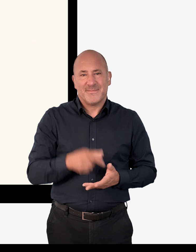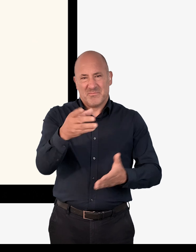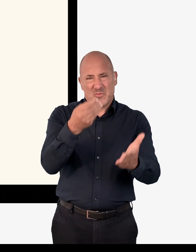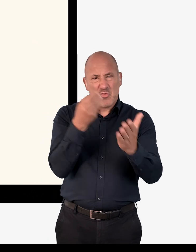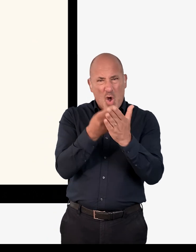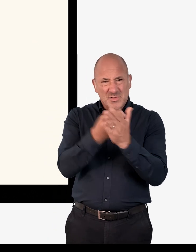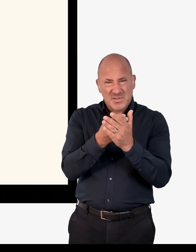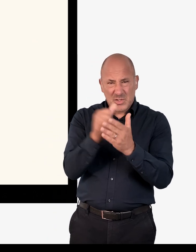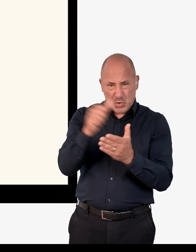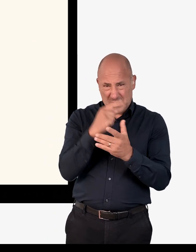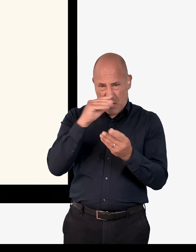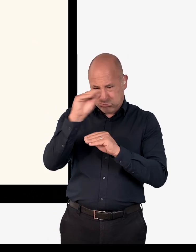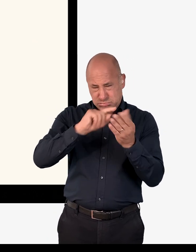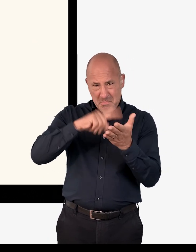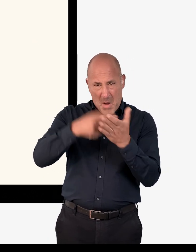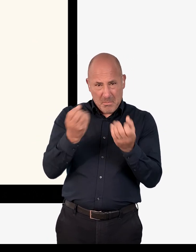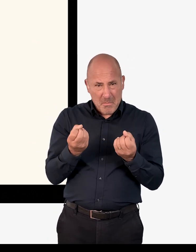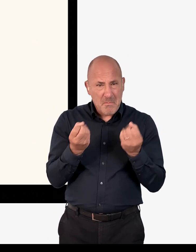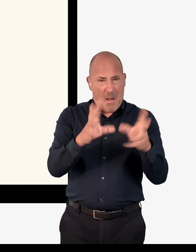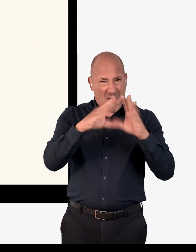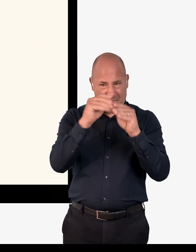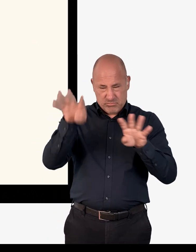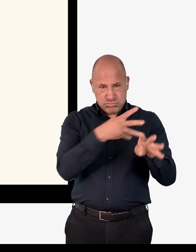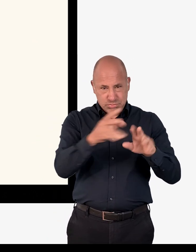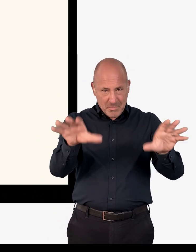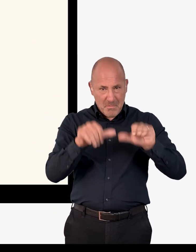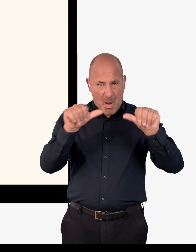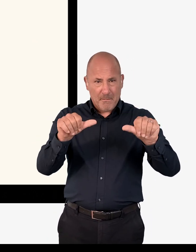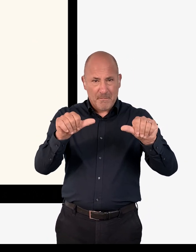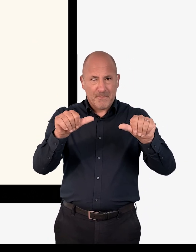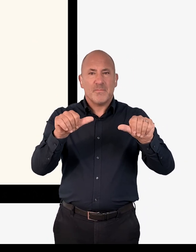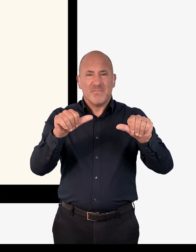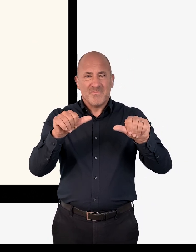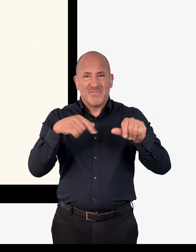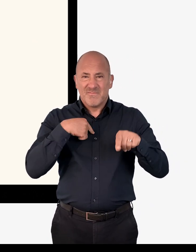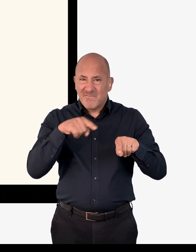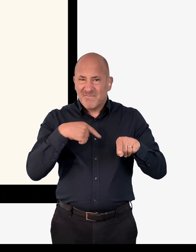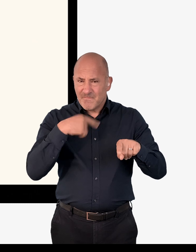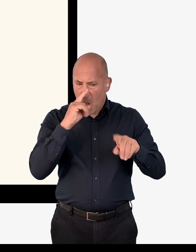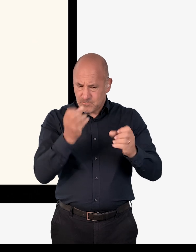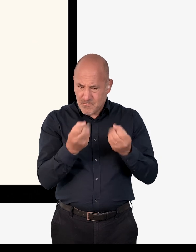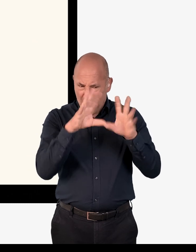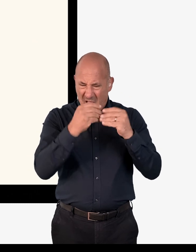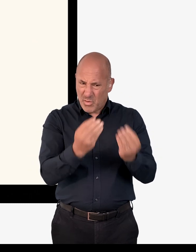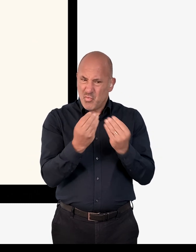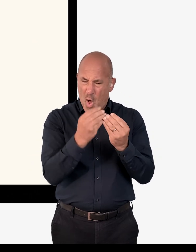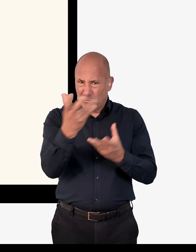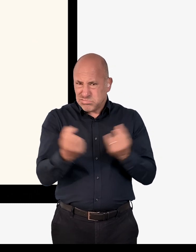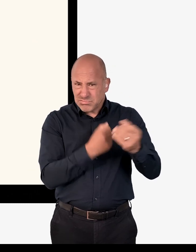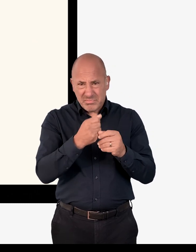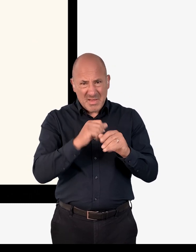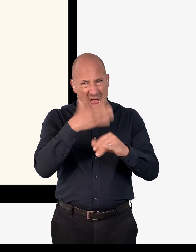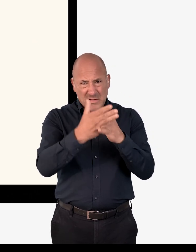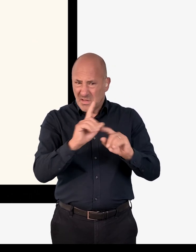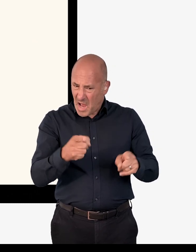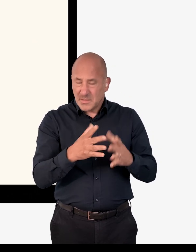All costs should be able to be capitalised on your balance sheet. Anything unable to be capitalised at the end of